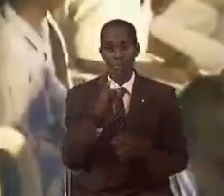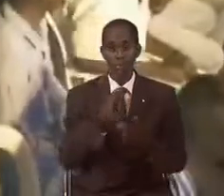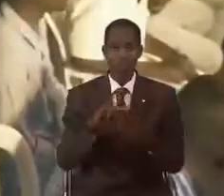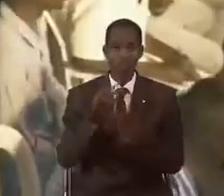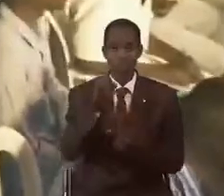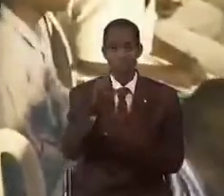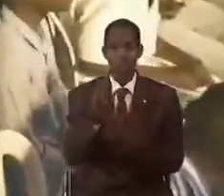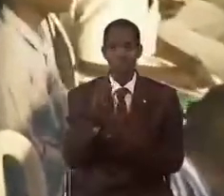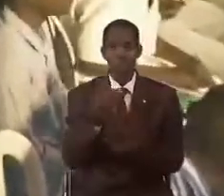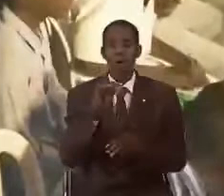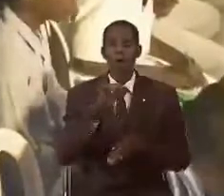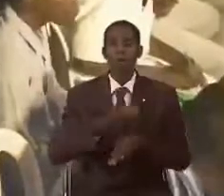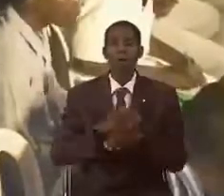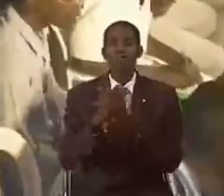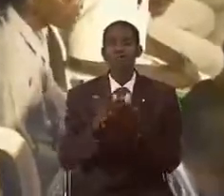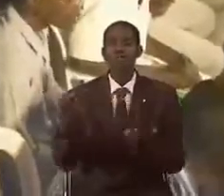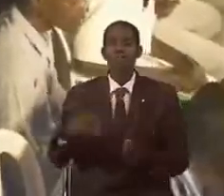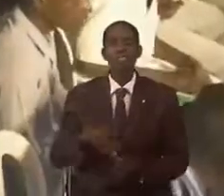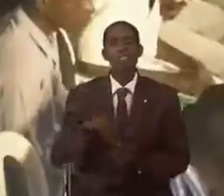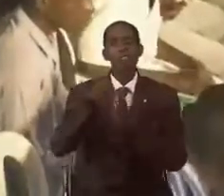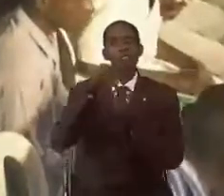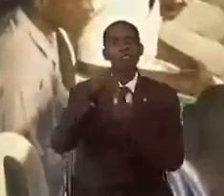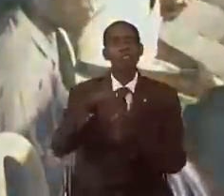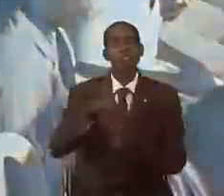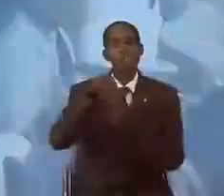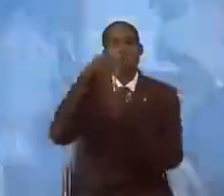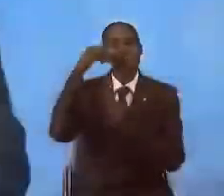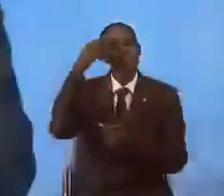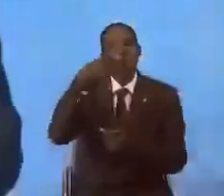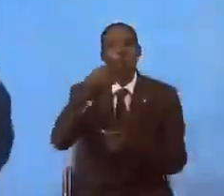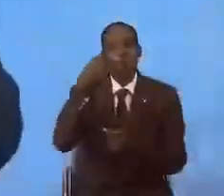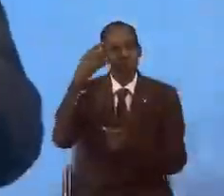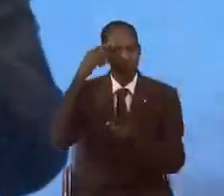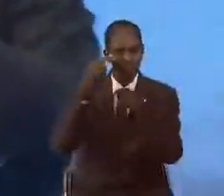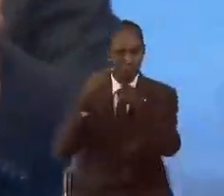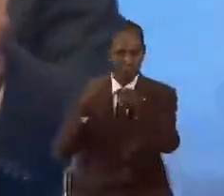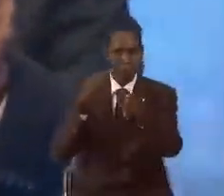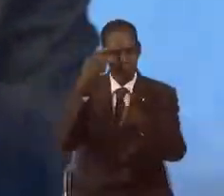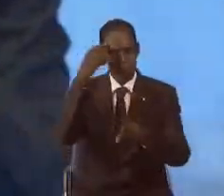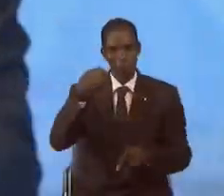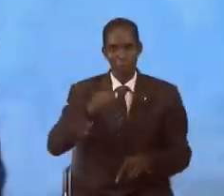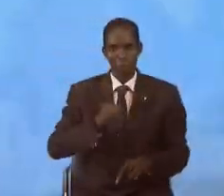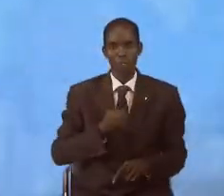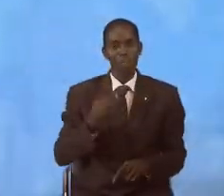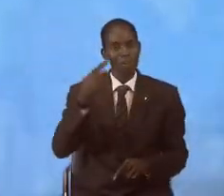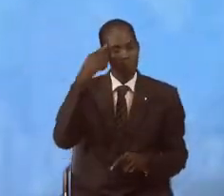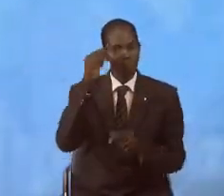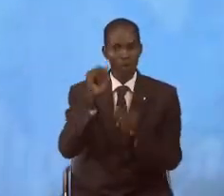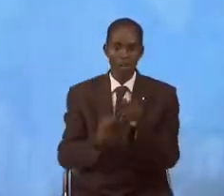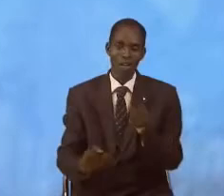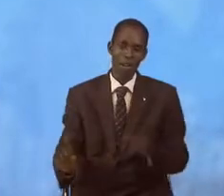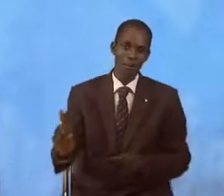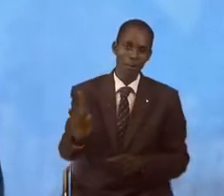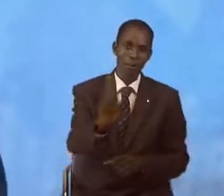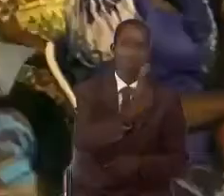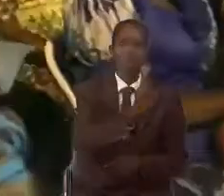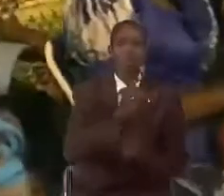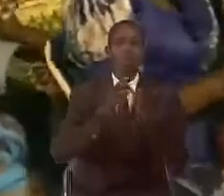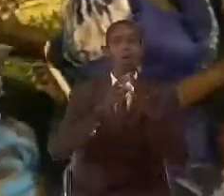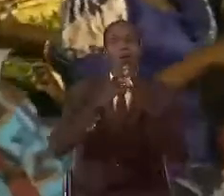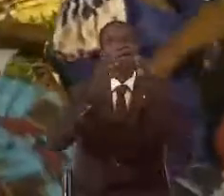name. I'm talking to you tonight on something special. It's special for you, it's special for